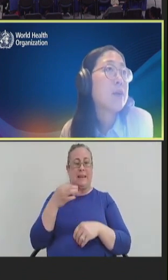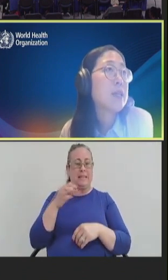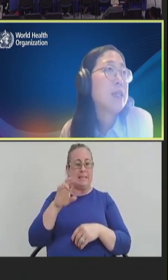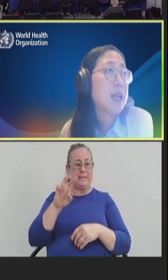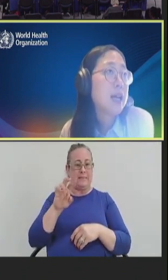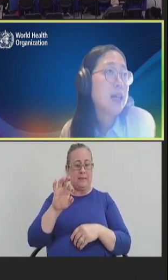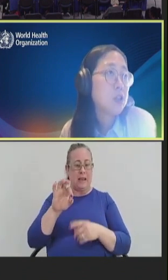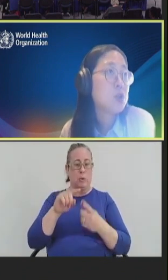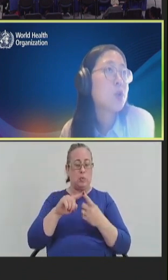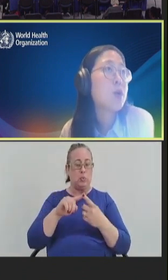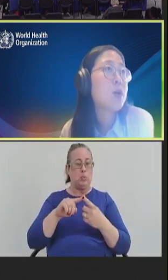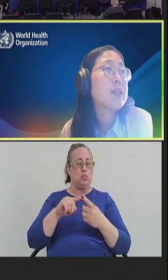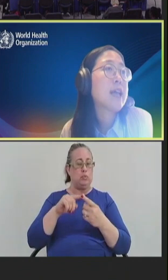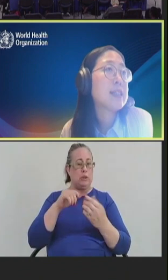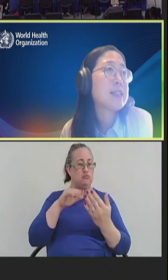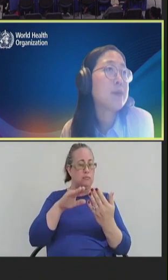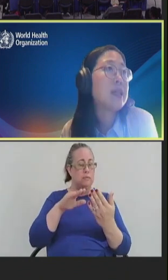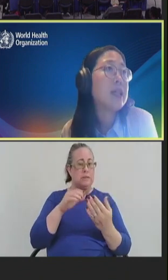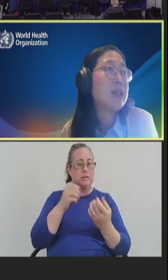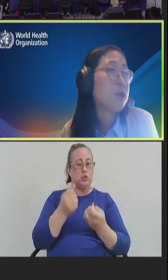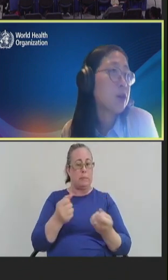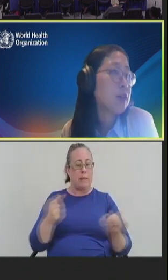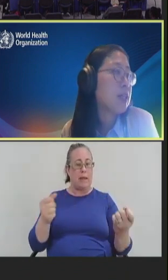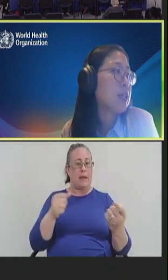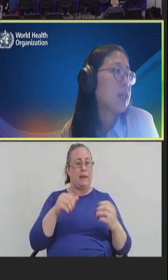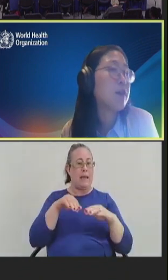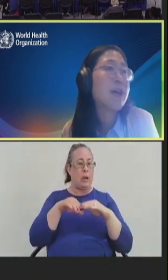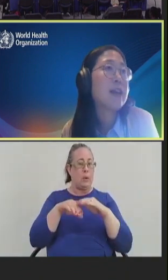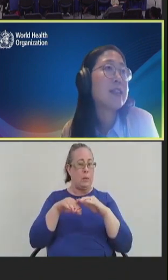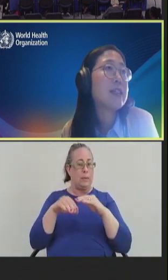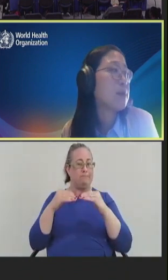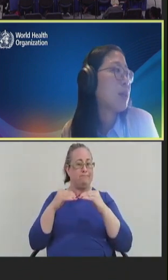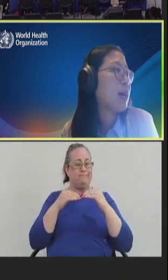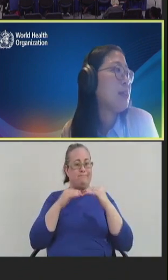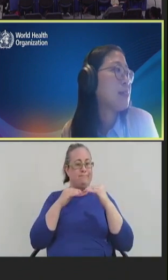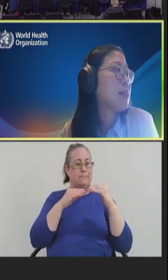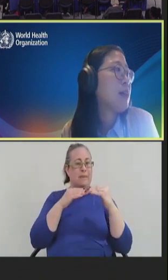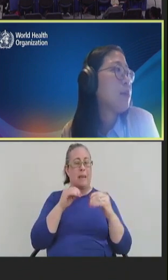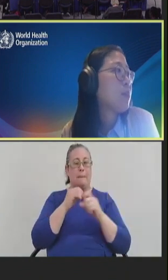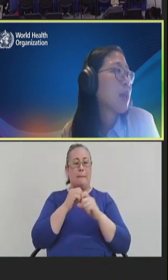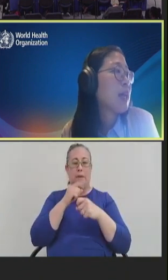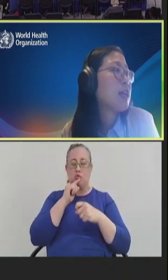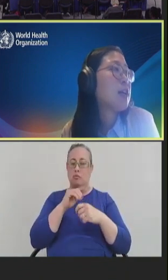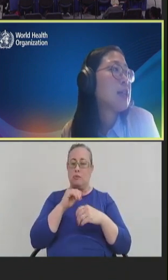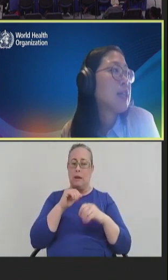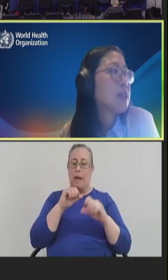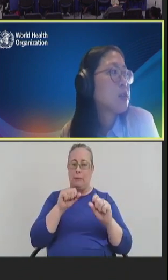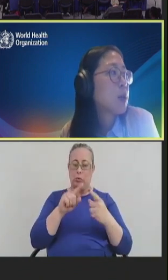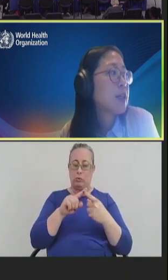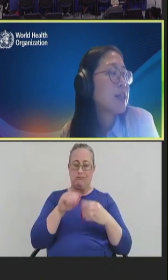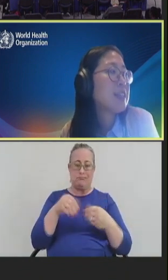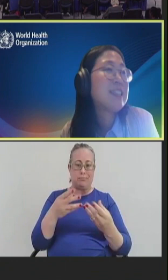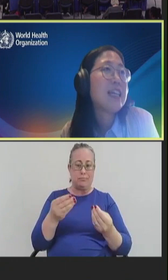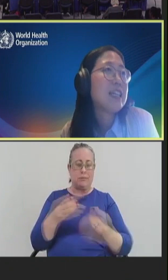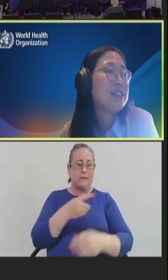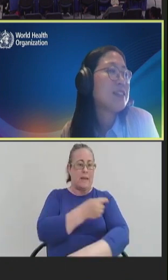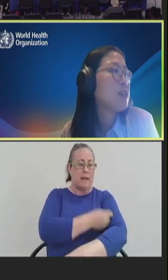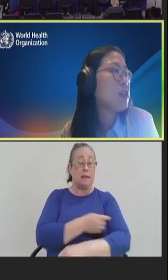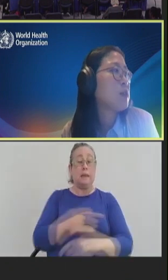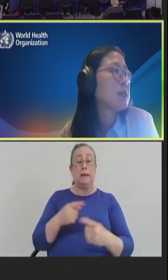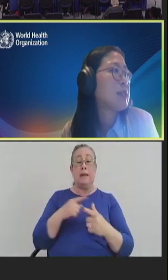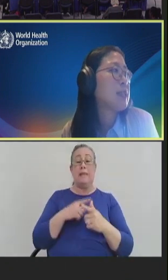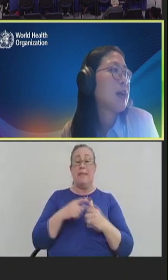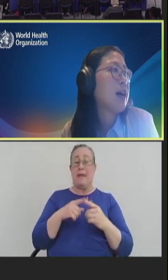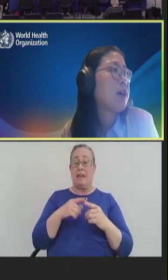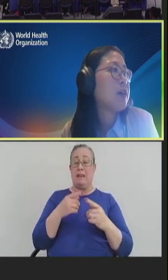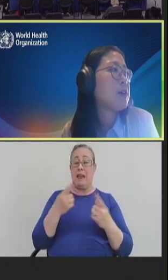supply equity and ensure the accessibility and affordability of the vaccine and supplies. And in early 1980s,